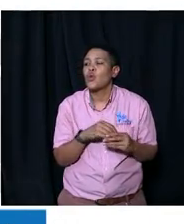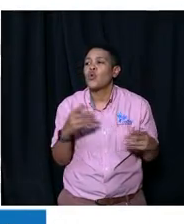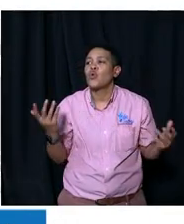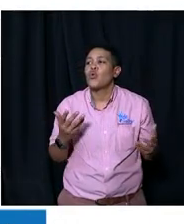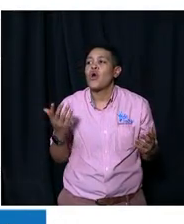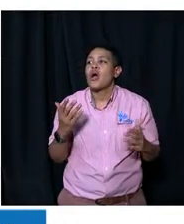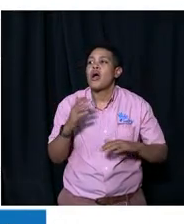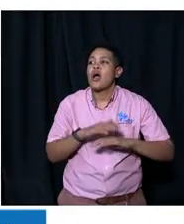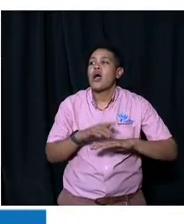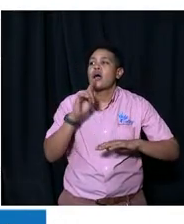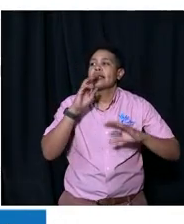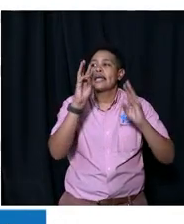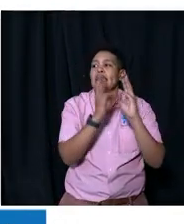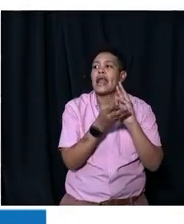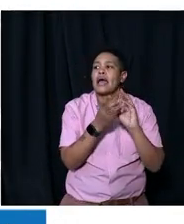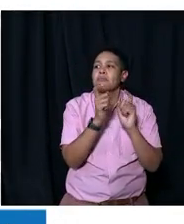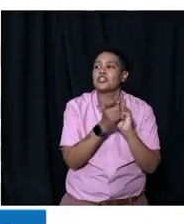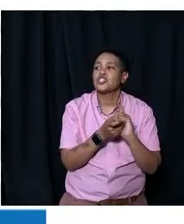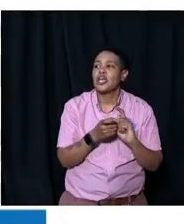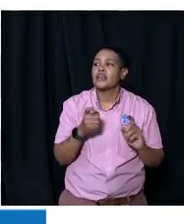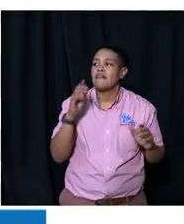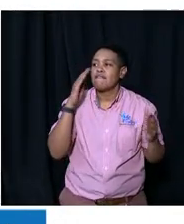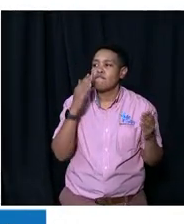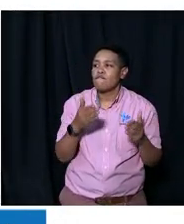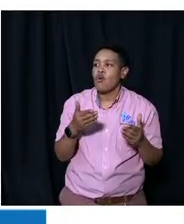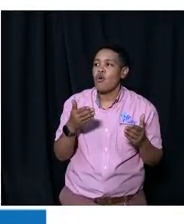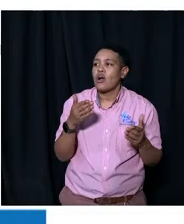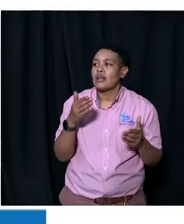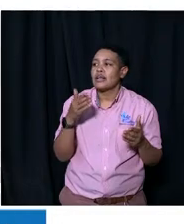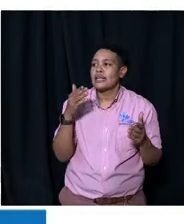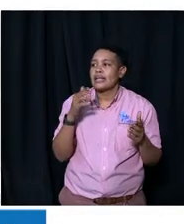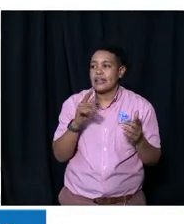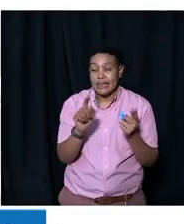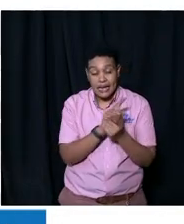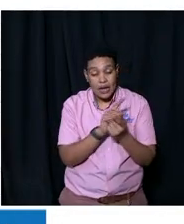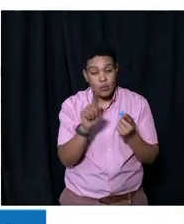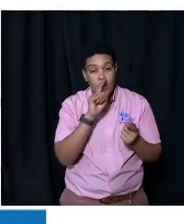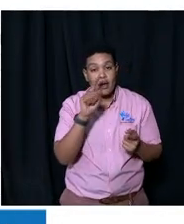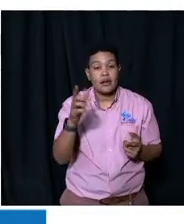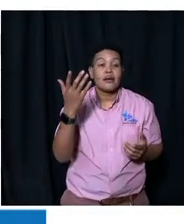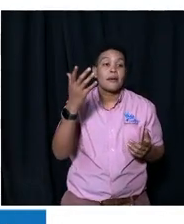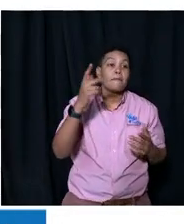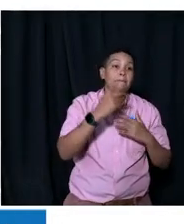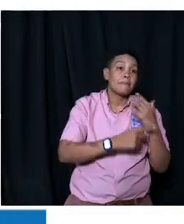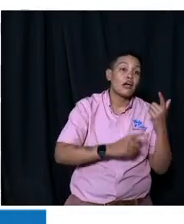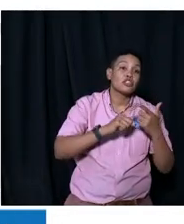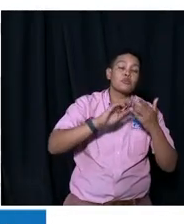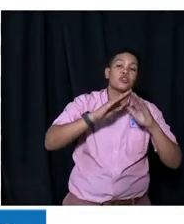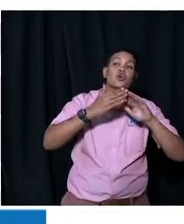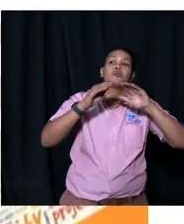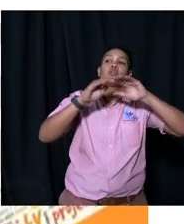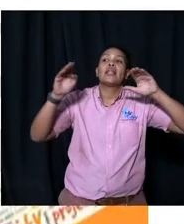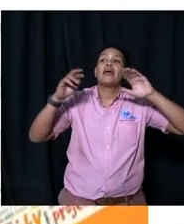include on the climate change focal point network parish and community level representatives.